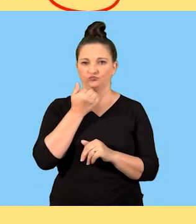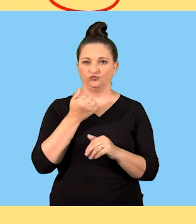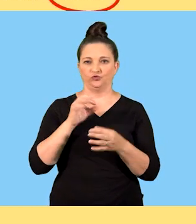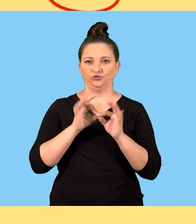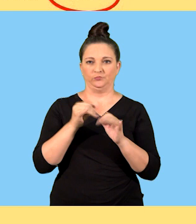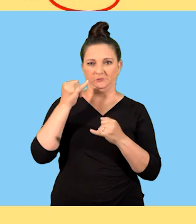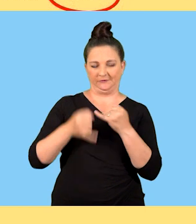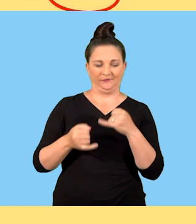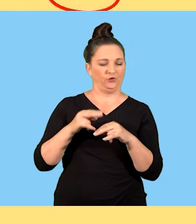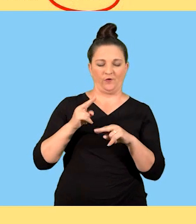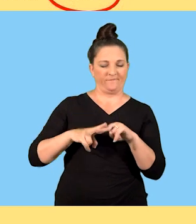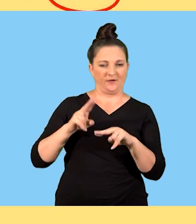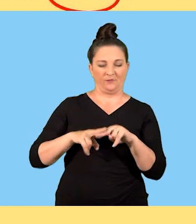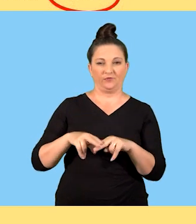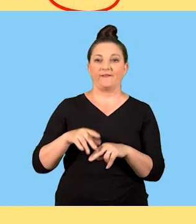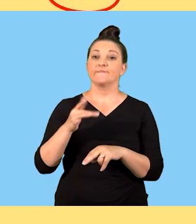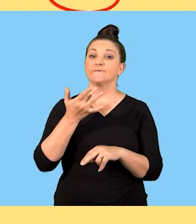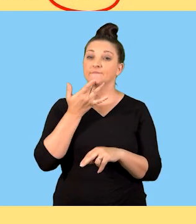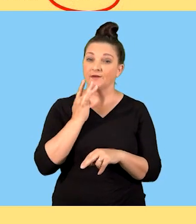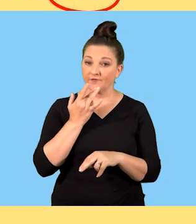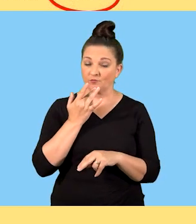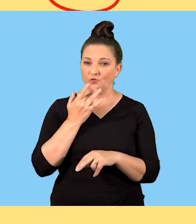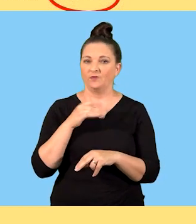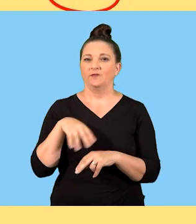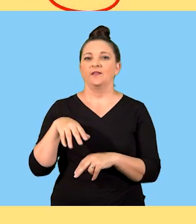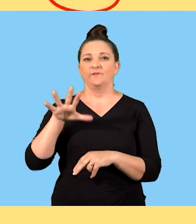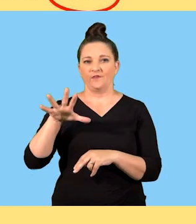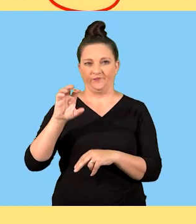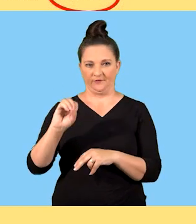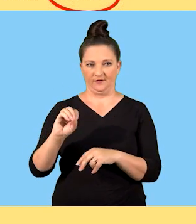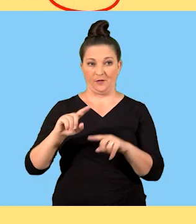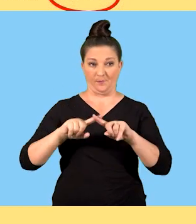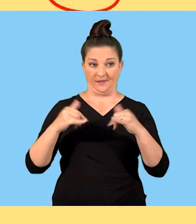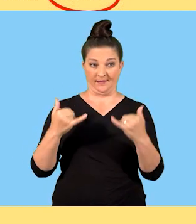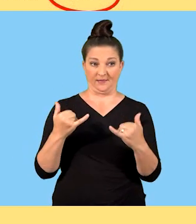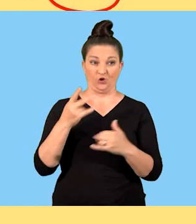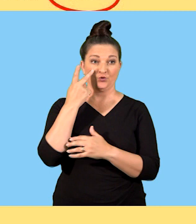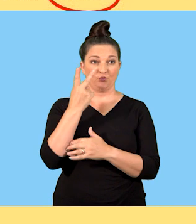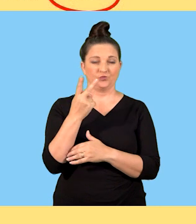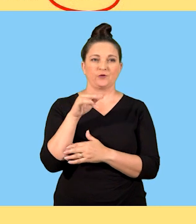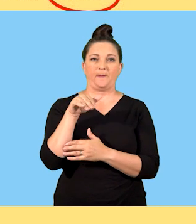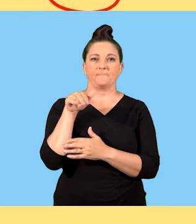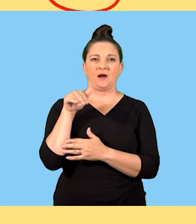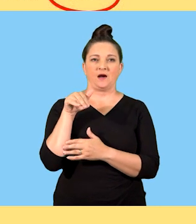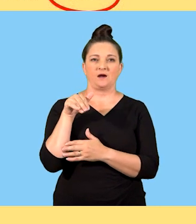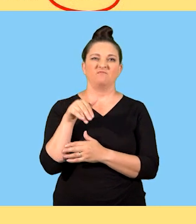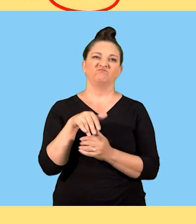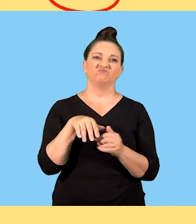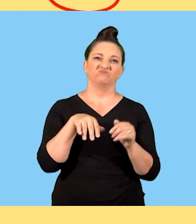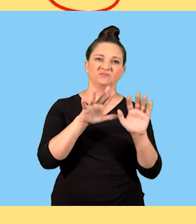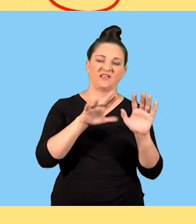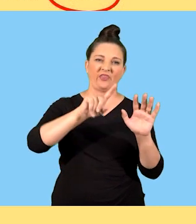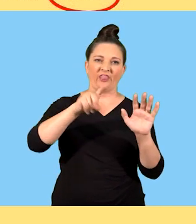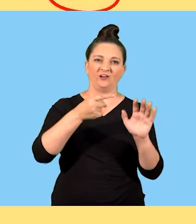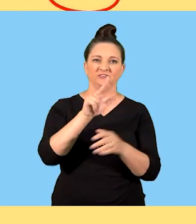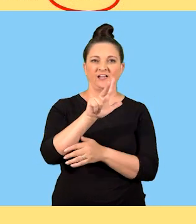a favorable bank balance, 10,870. All right? So when we come here, we are now